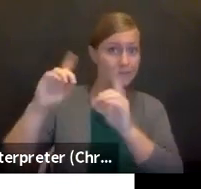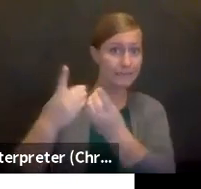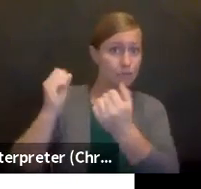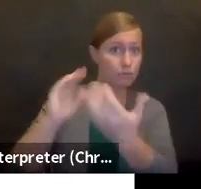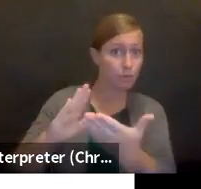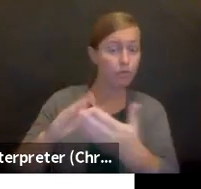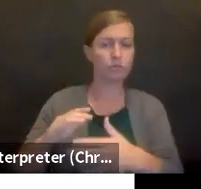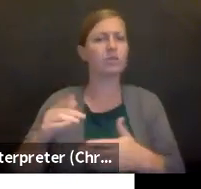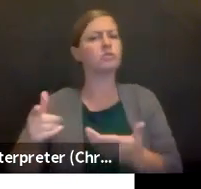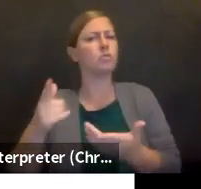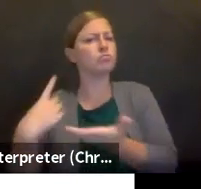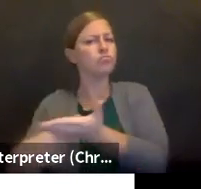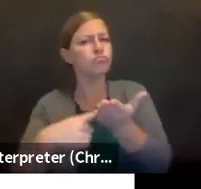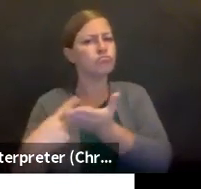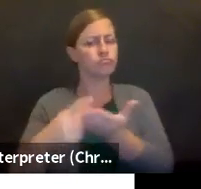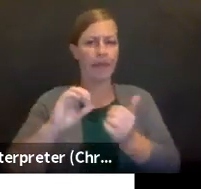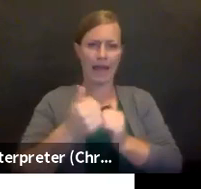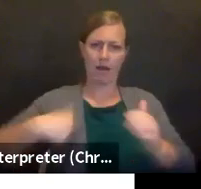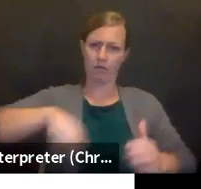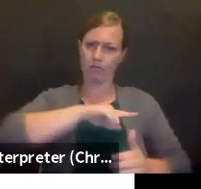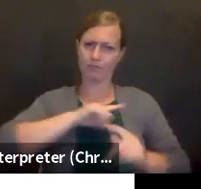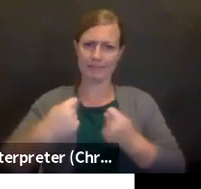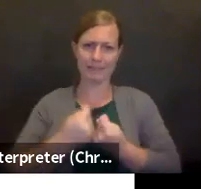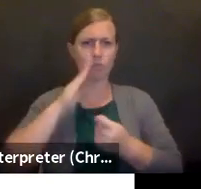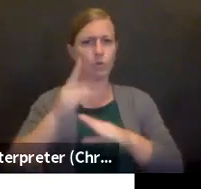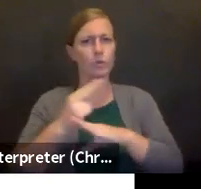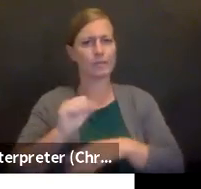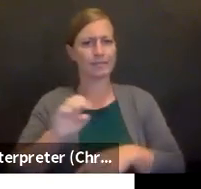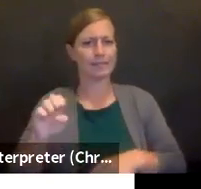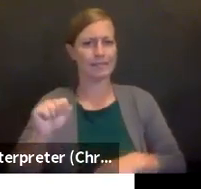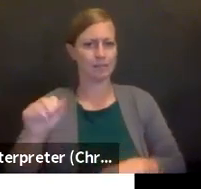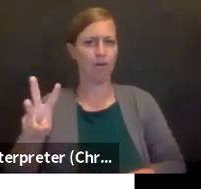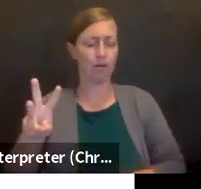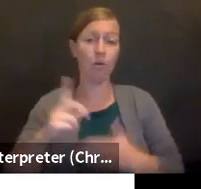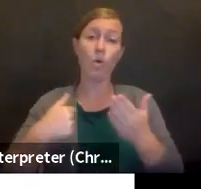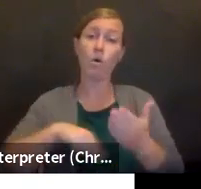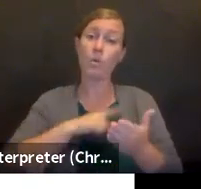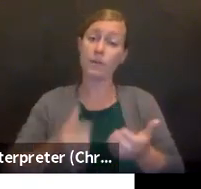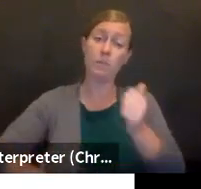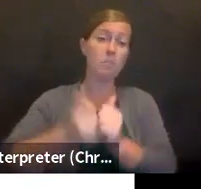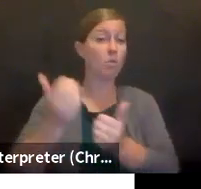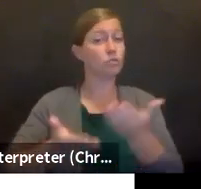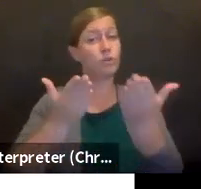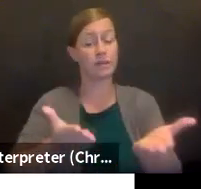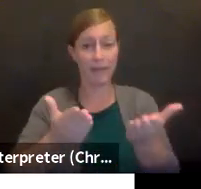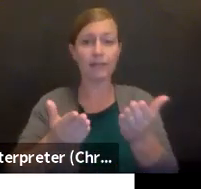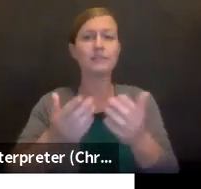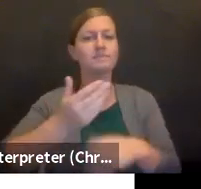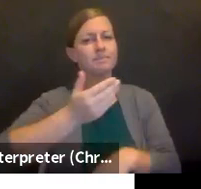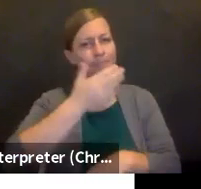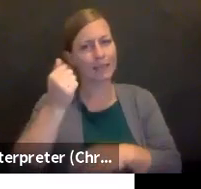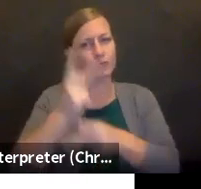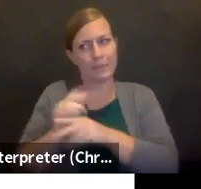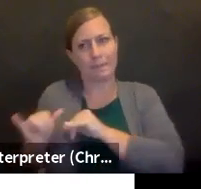use Seesaw to communicate? What works best for you? The biggest thing we can recommend is keep it consistent for your students. You must keep